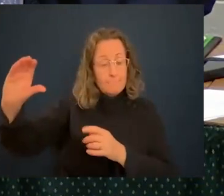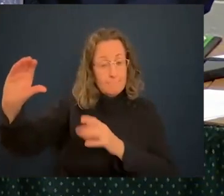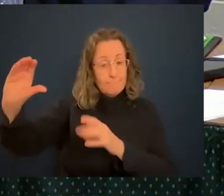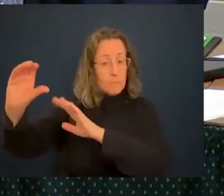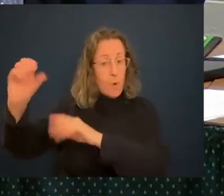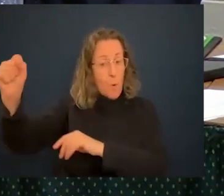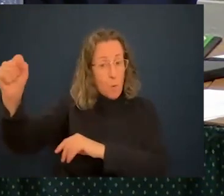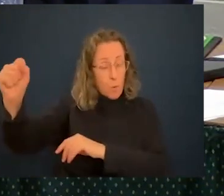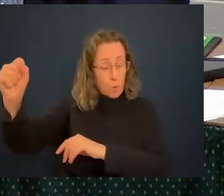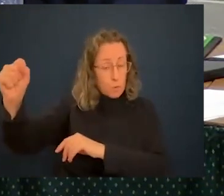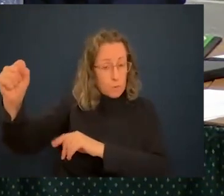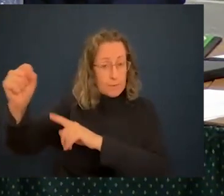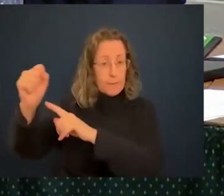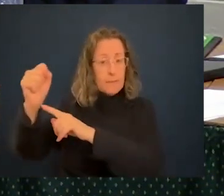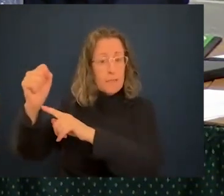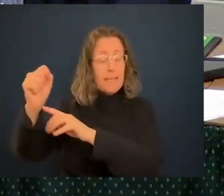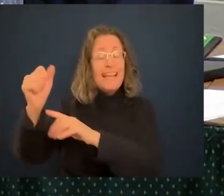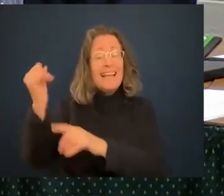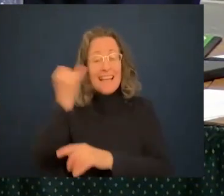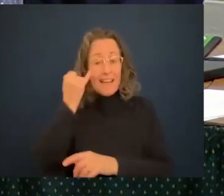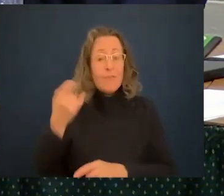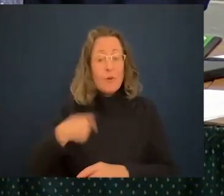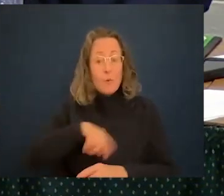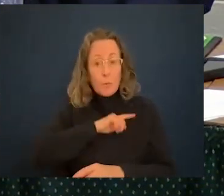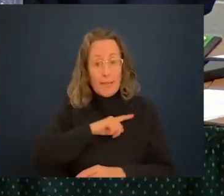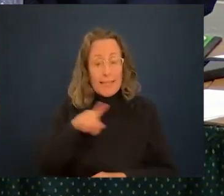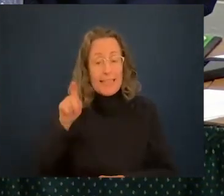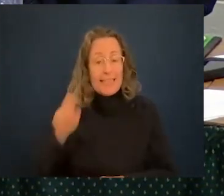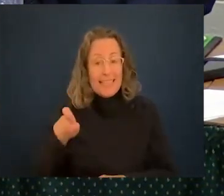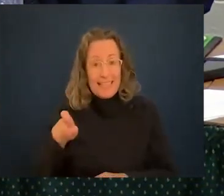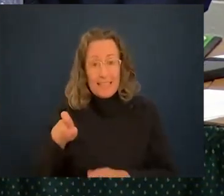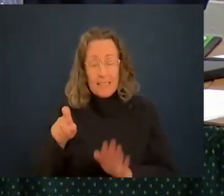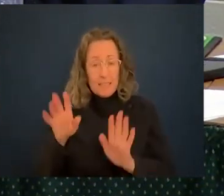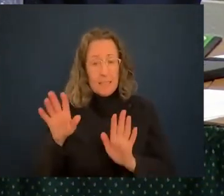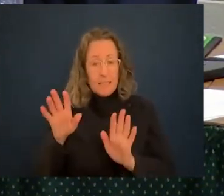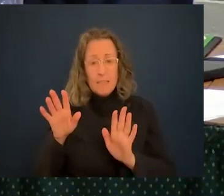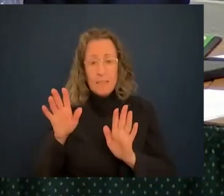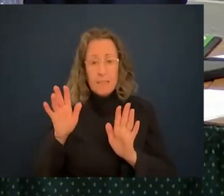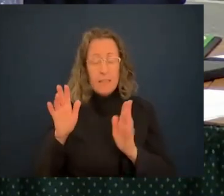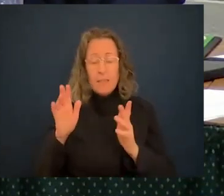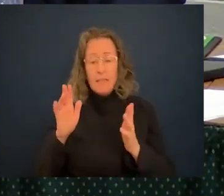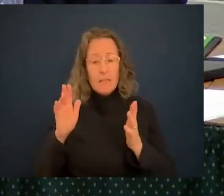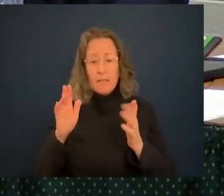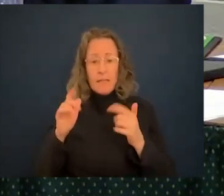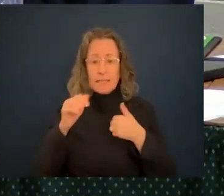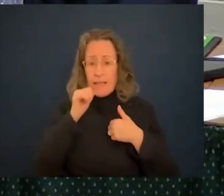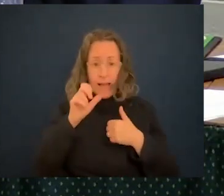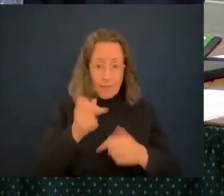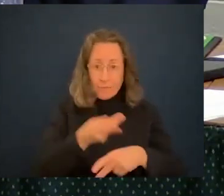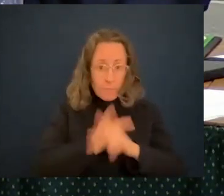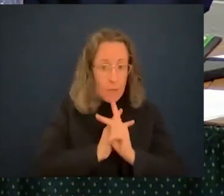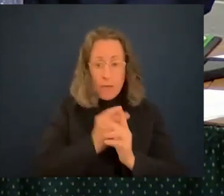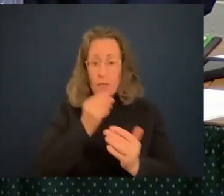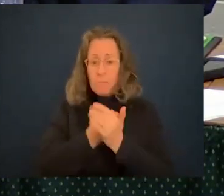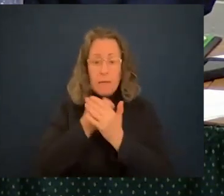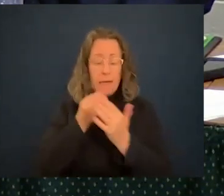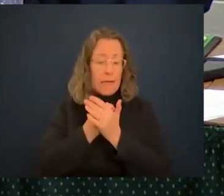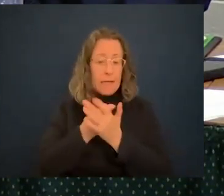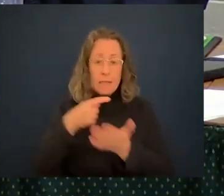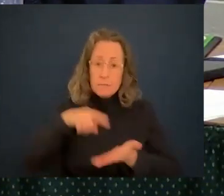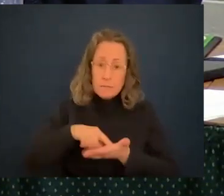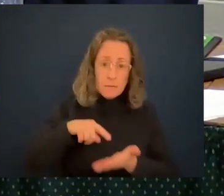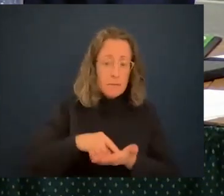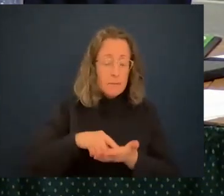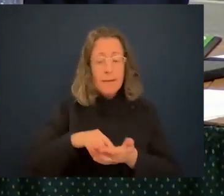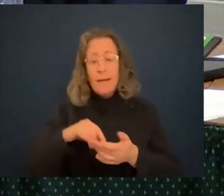spend it and if we need it so we don't go into extreme situations of bonding and debt and ending up with huge interest